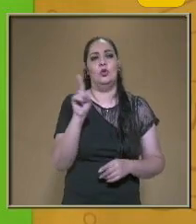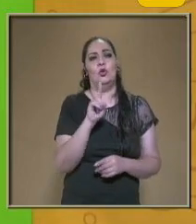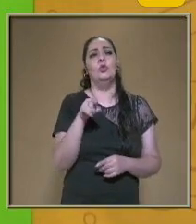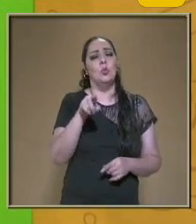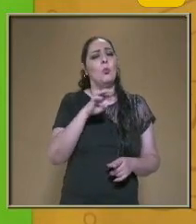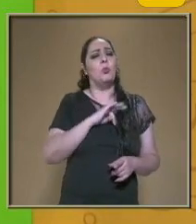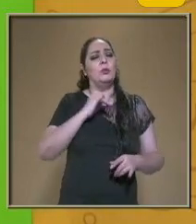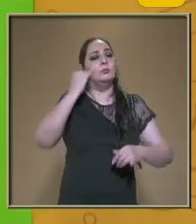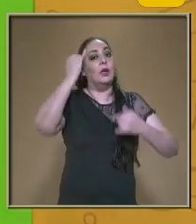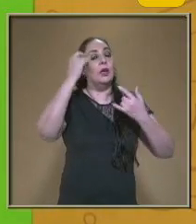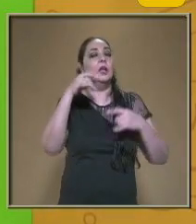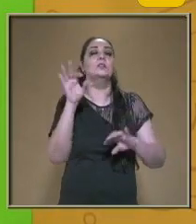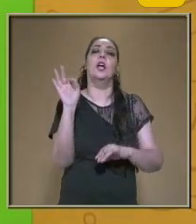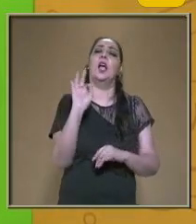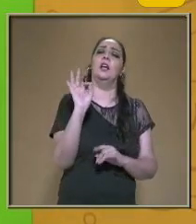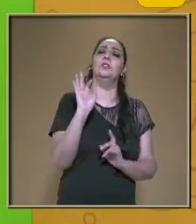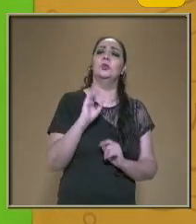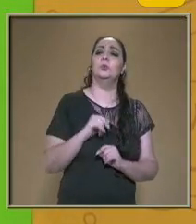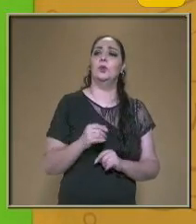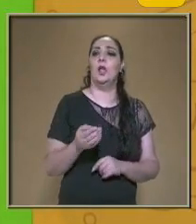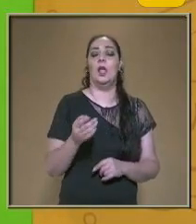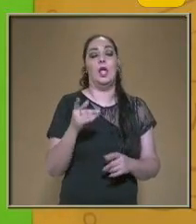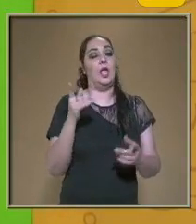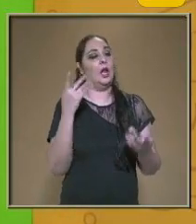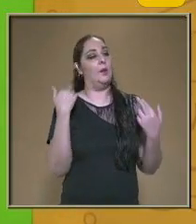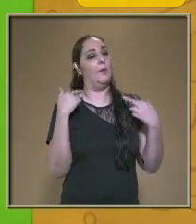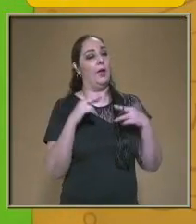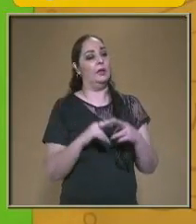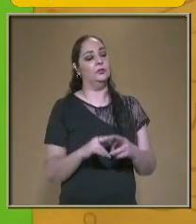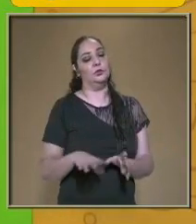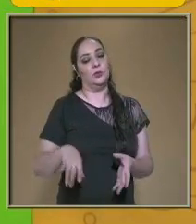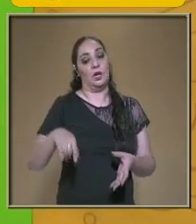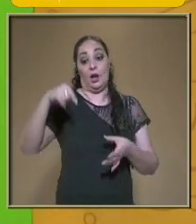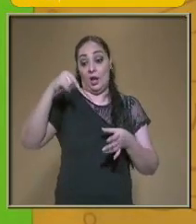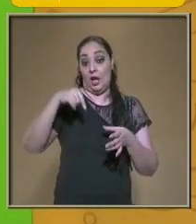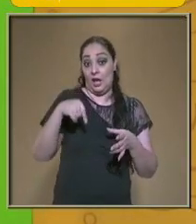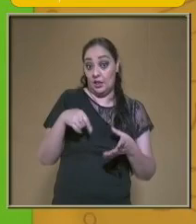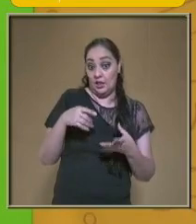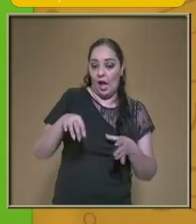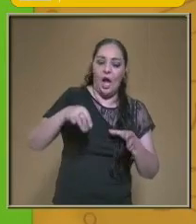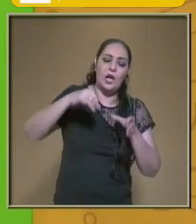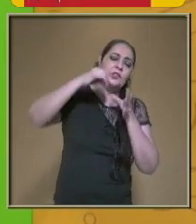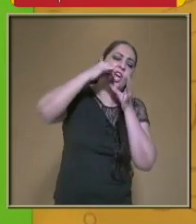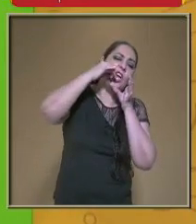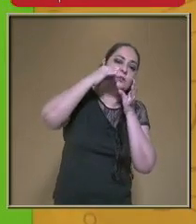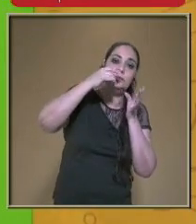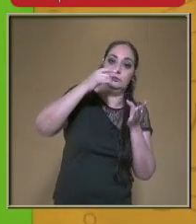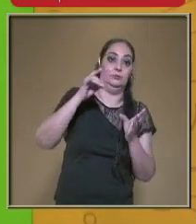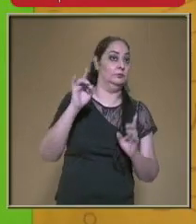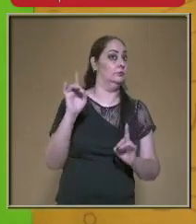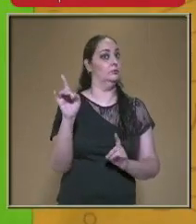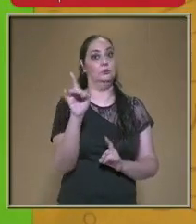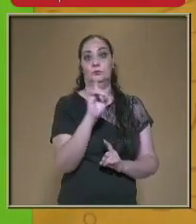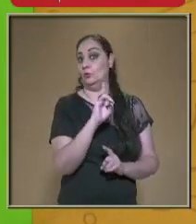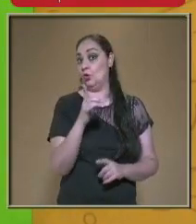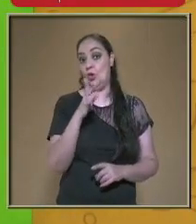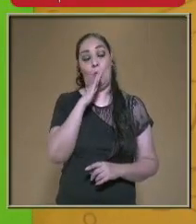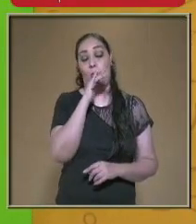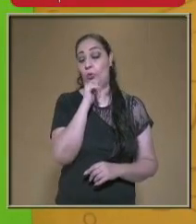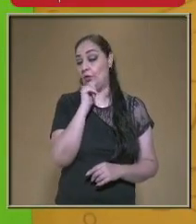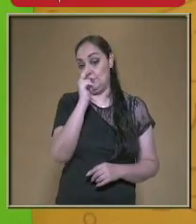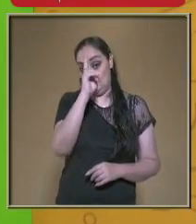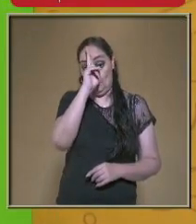imagine the teacher eating a hot dog here in the studio? No, because it's not allowed. It's